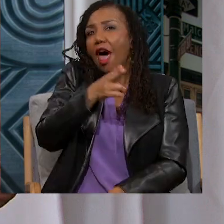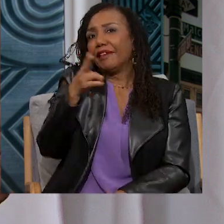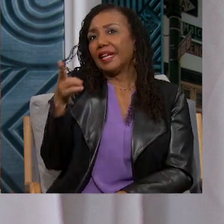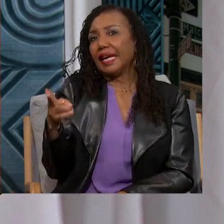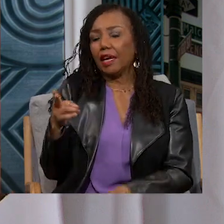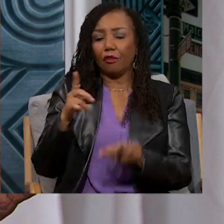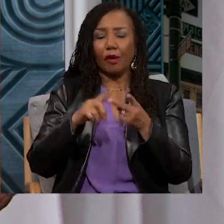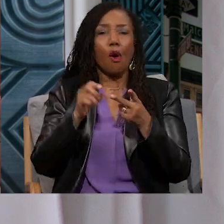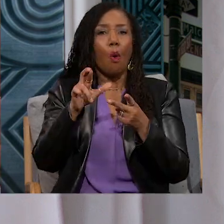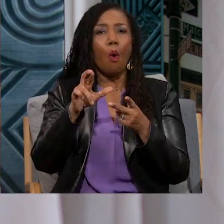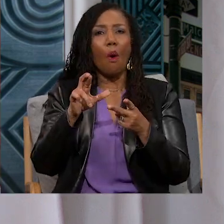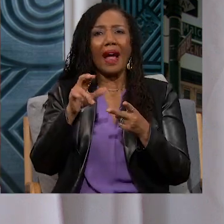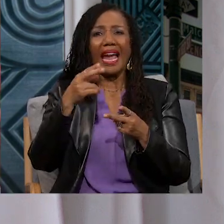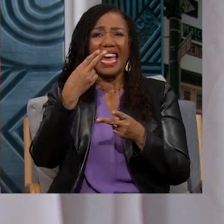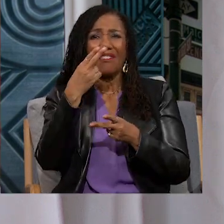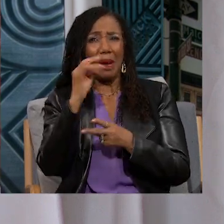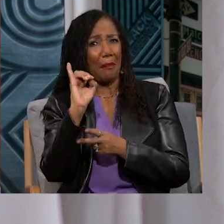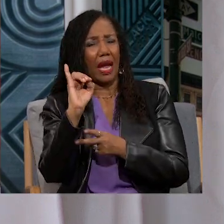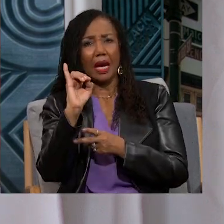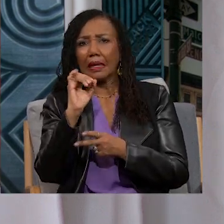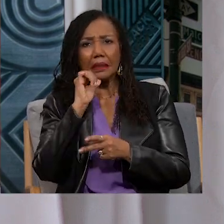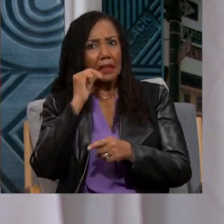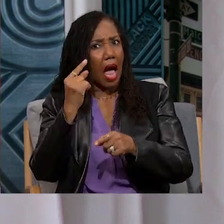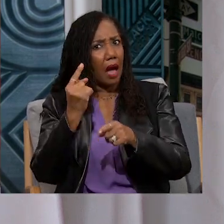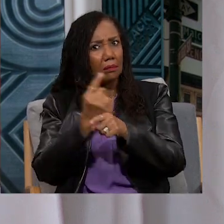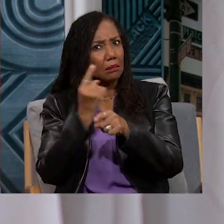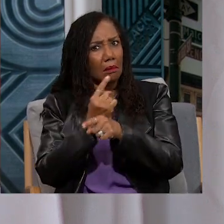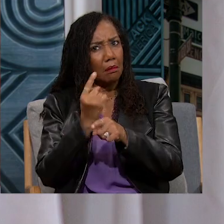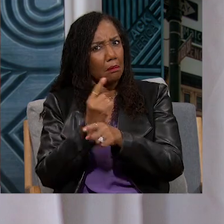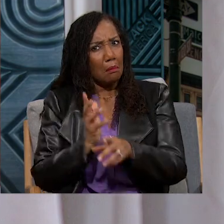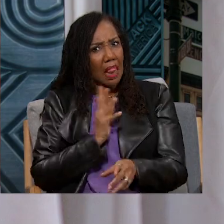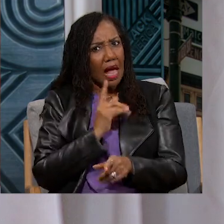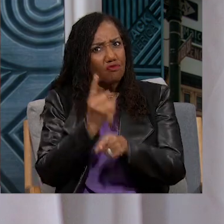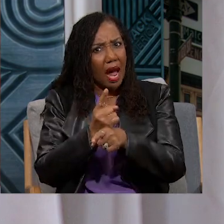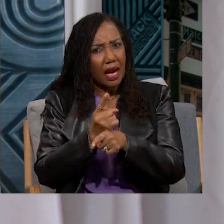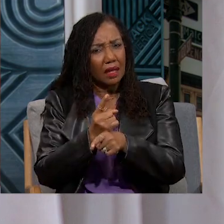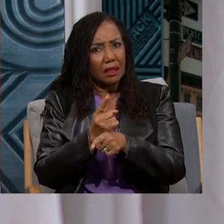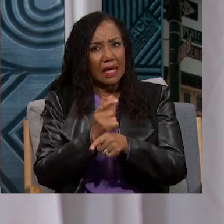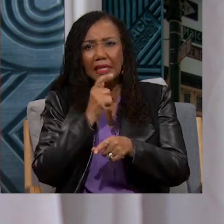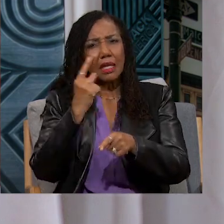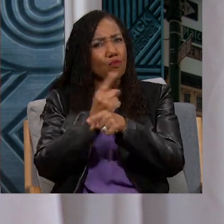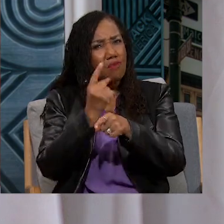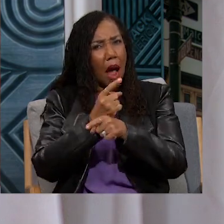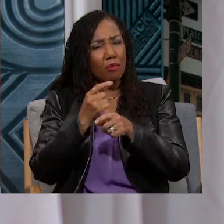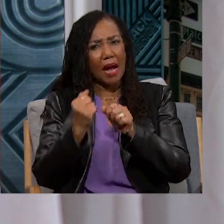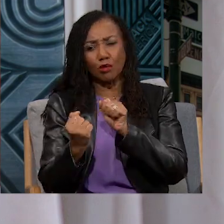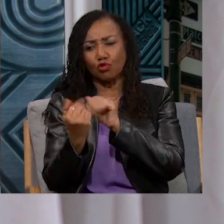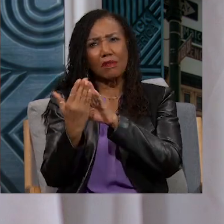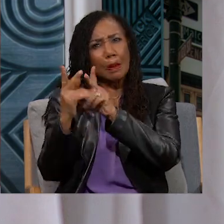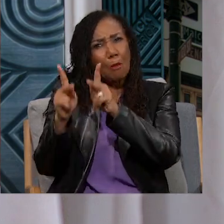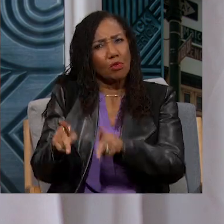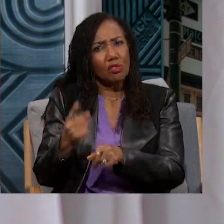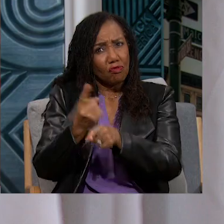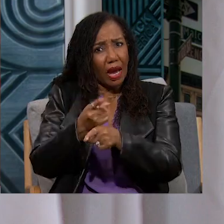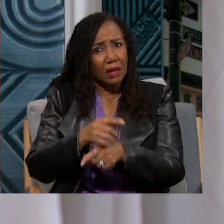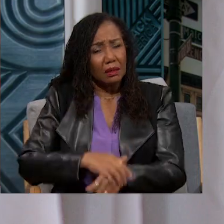or hearing impaired, and that's not polite. In fact, that's not the proper way to address deaf